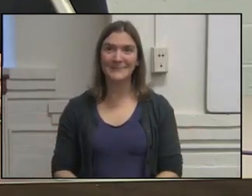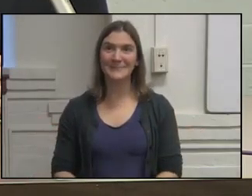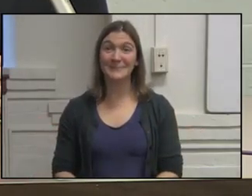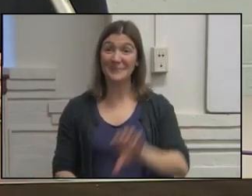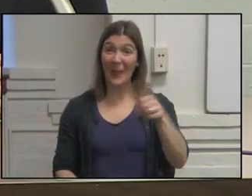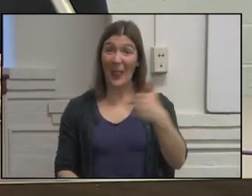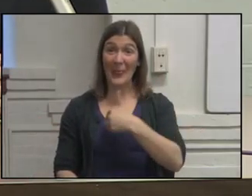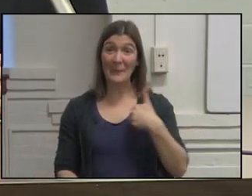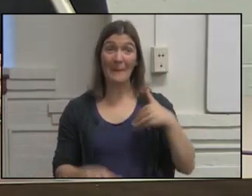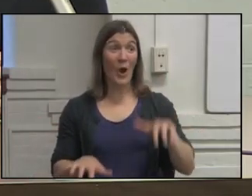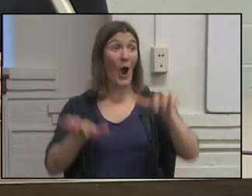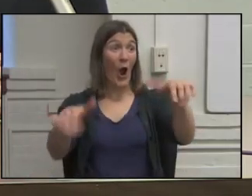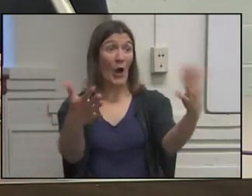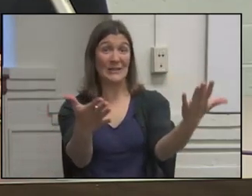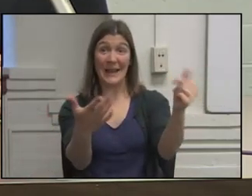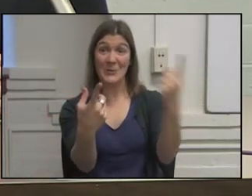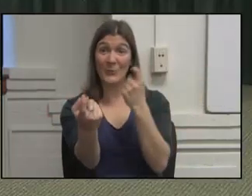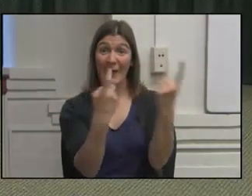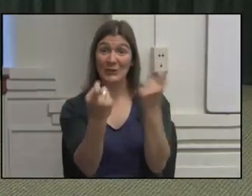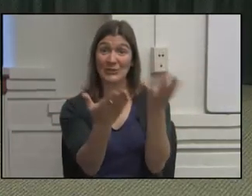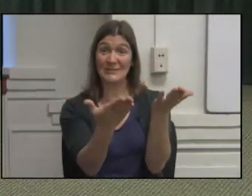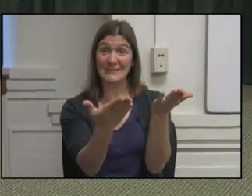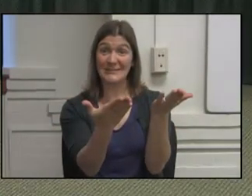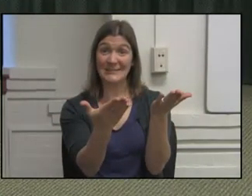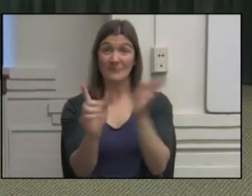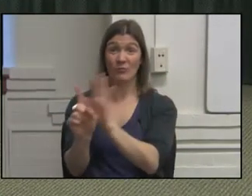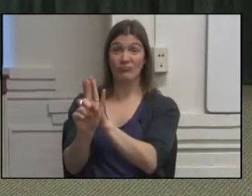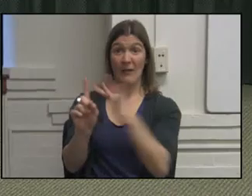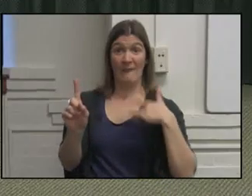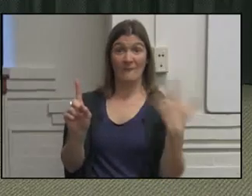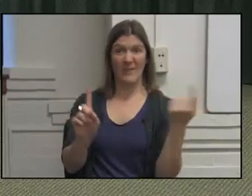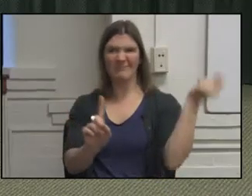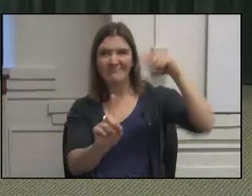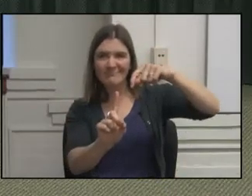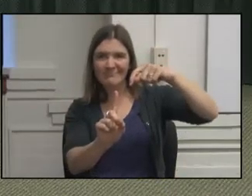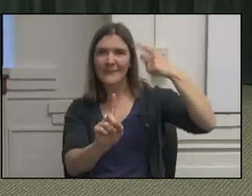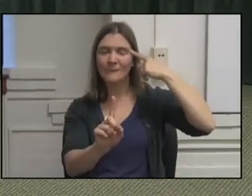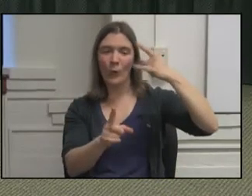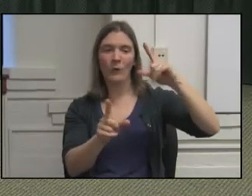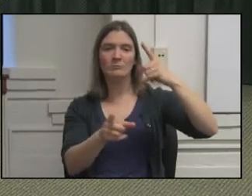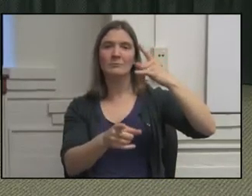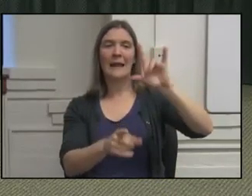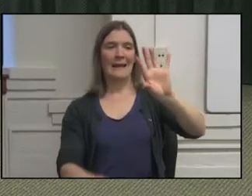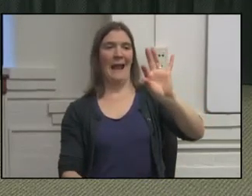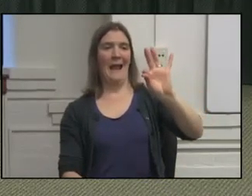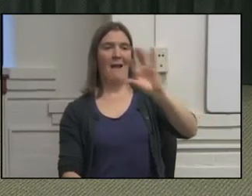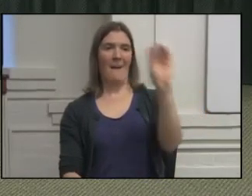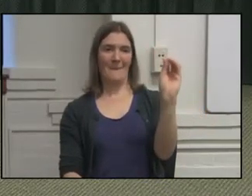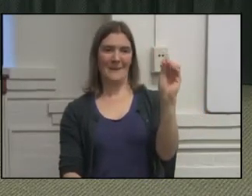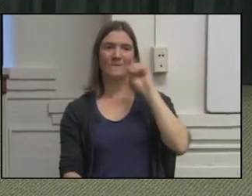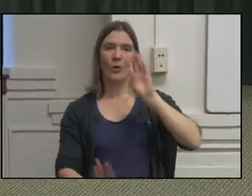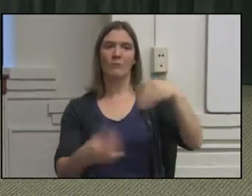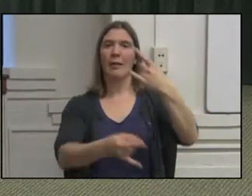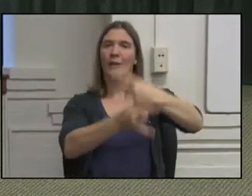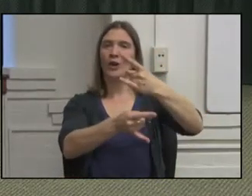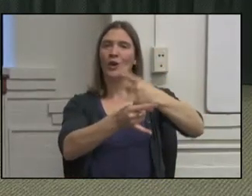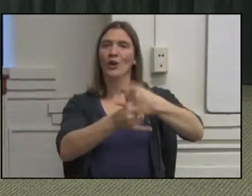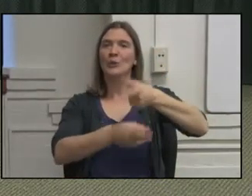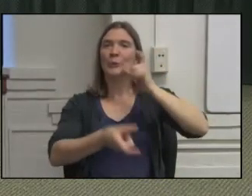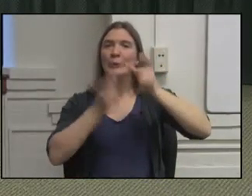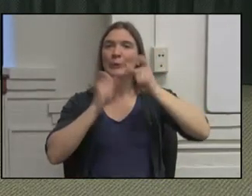Are there members of the public that would like to ask any questions about, specifically about the 9 vendor event that